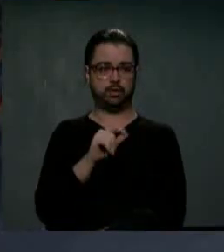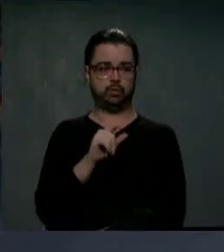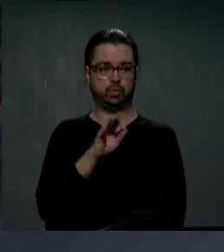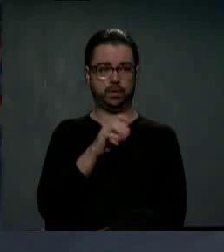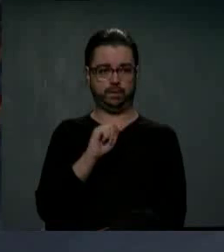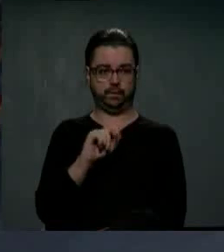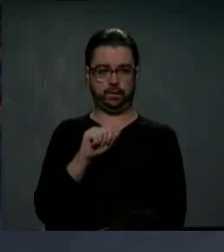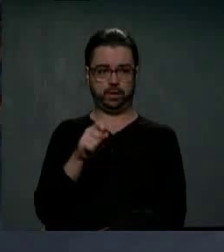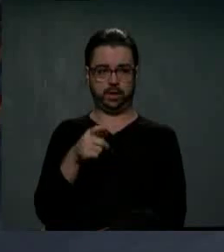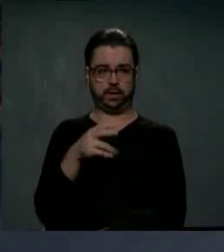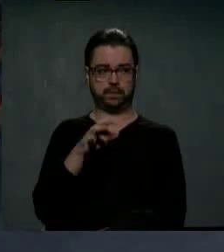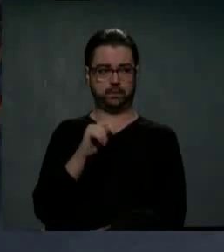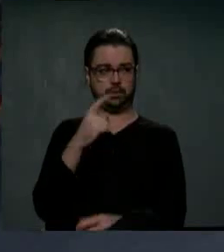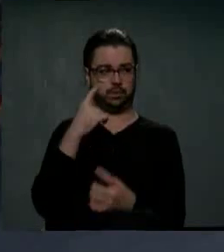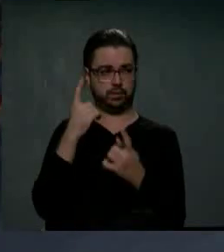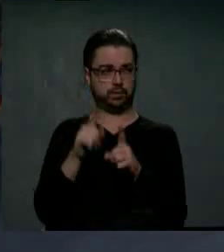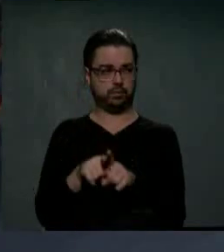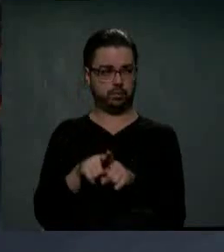agreement.